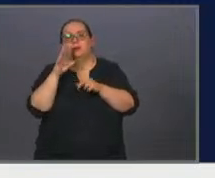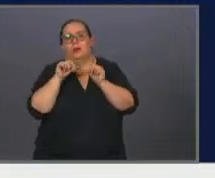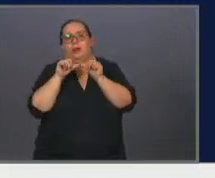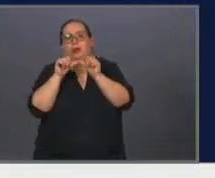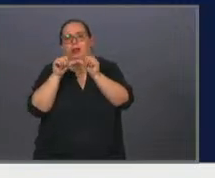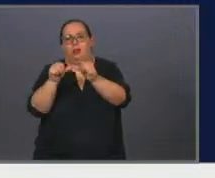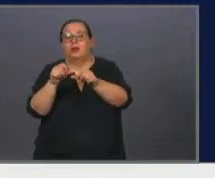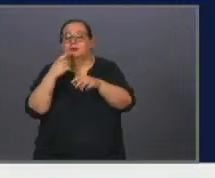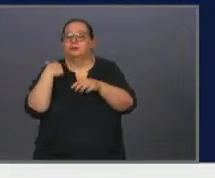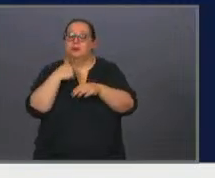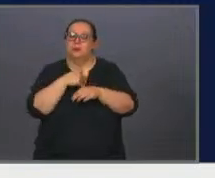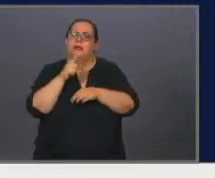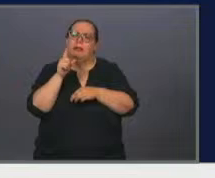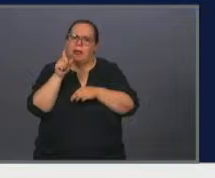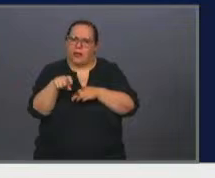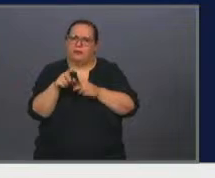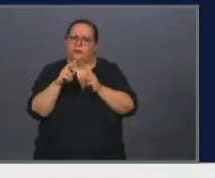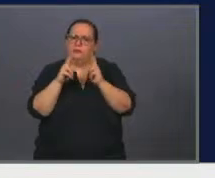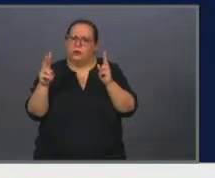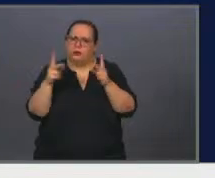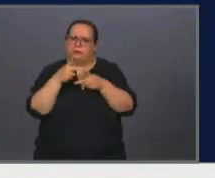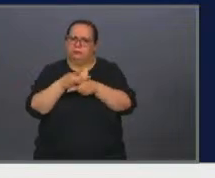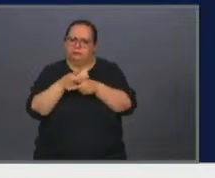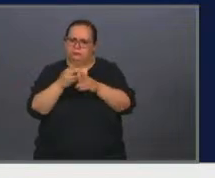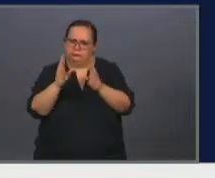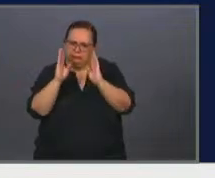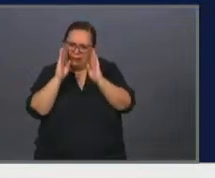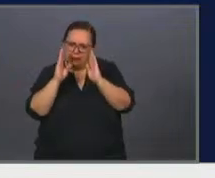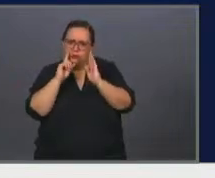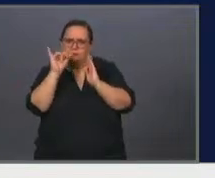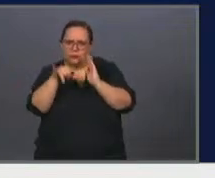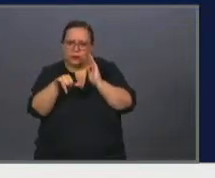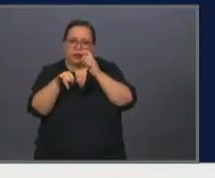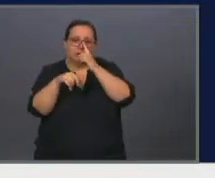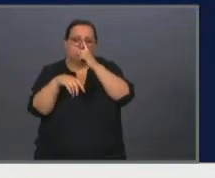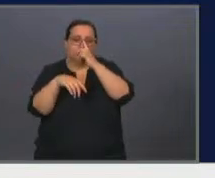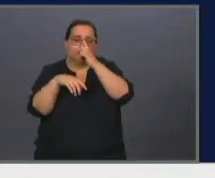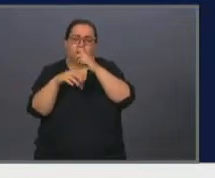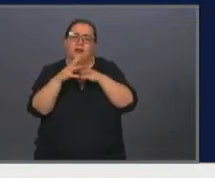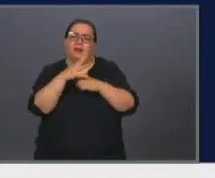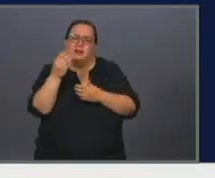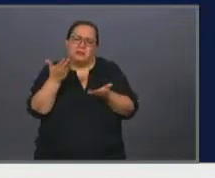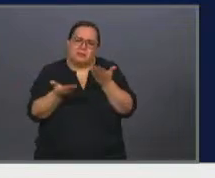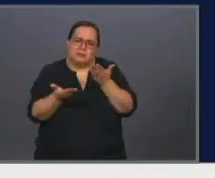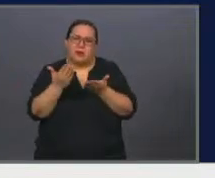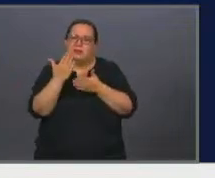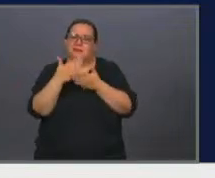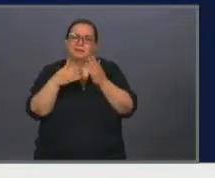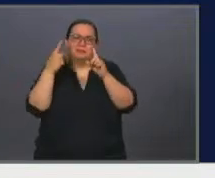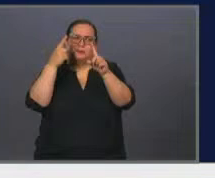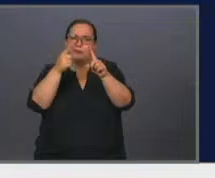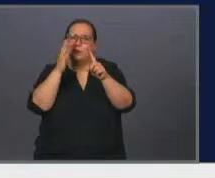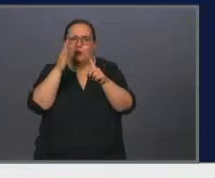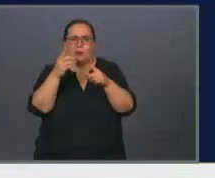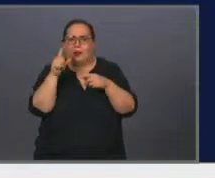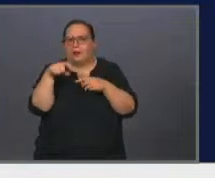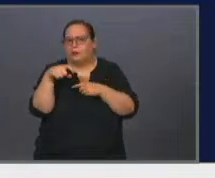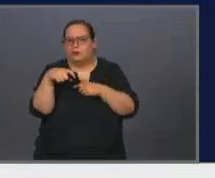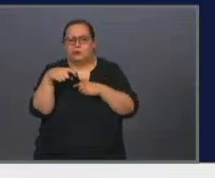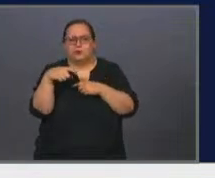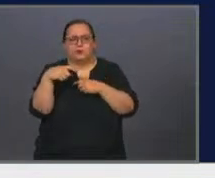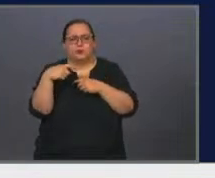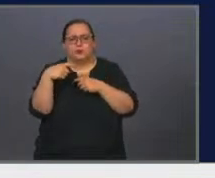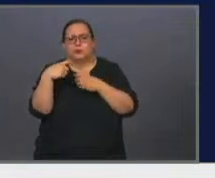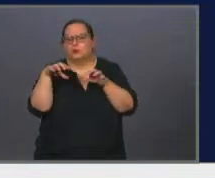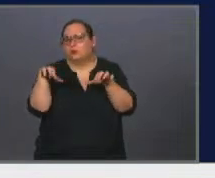pay very close attention to that, and probably at some point we'll have to